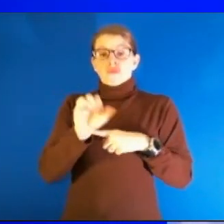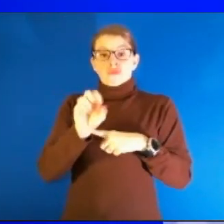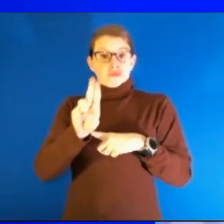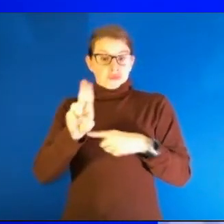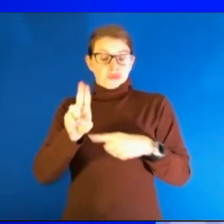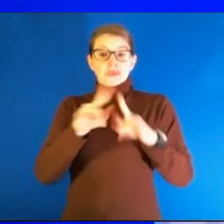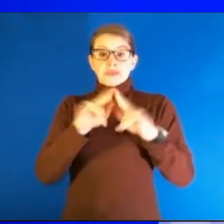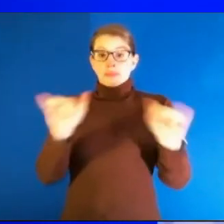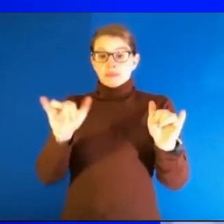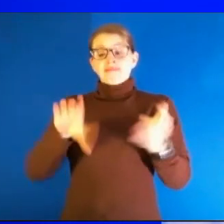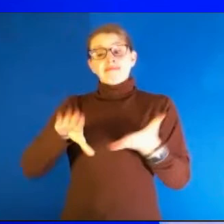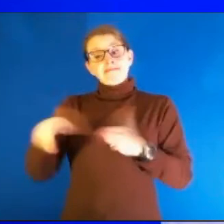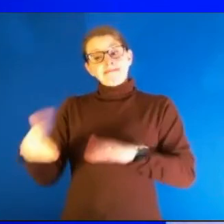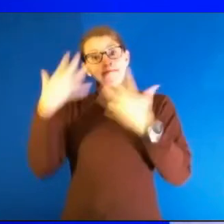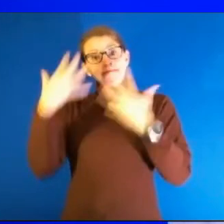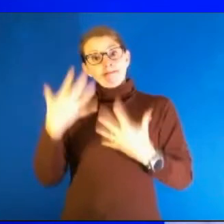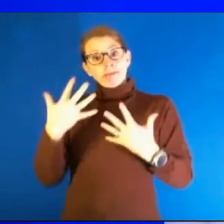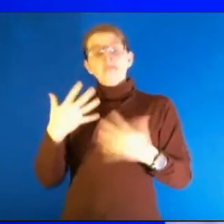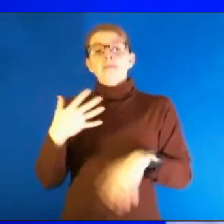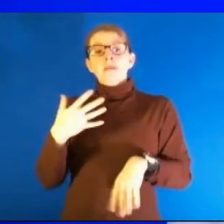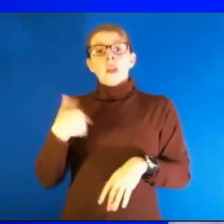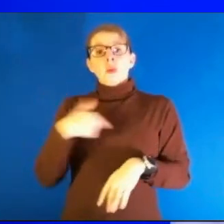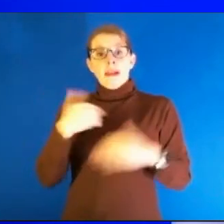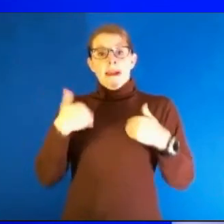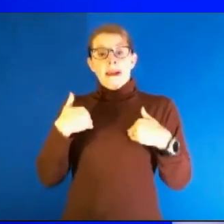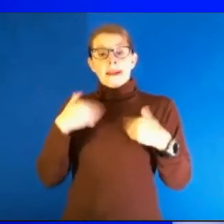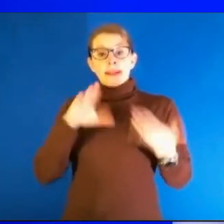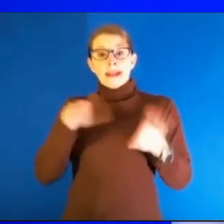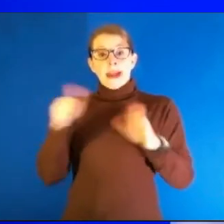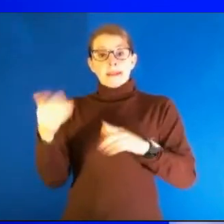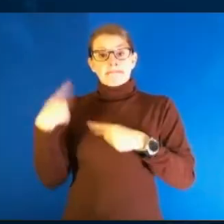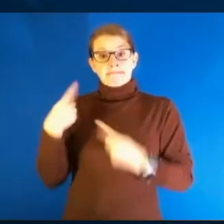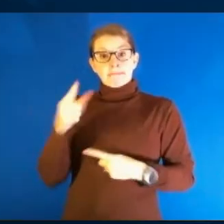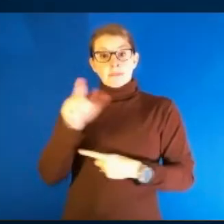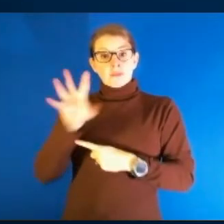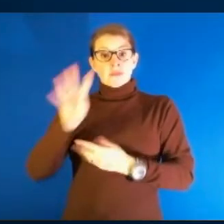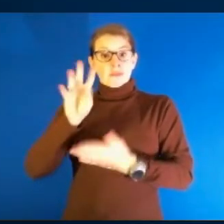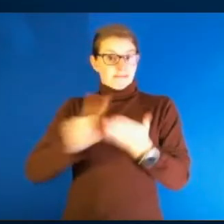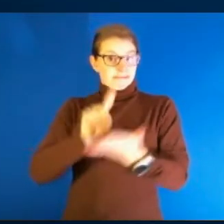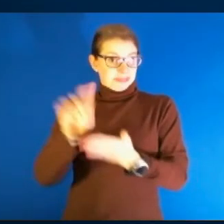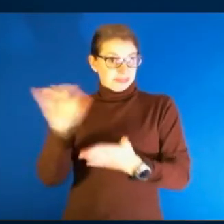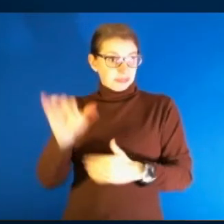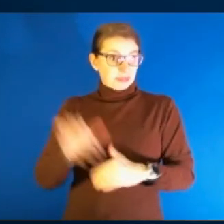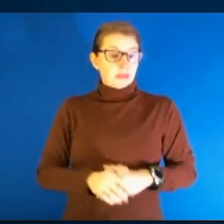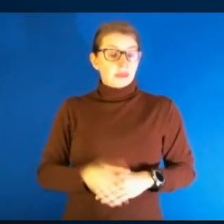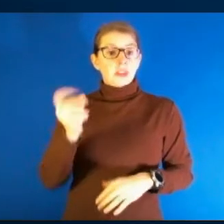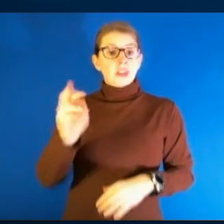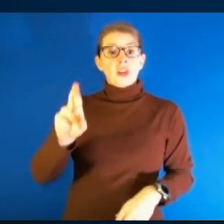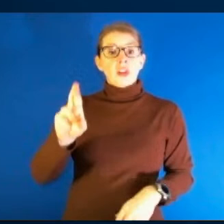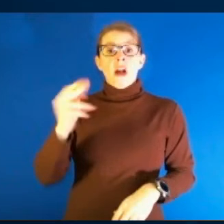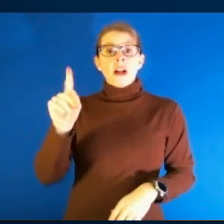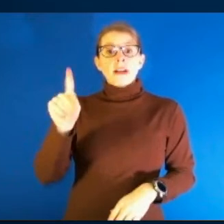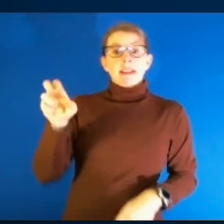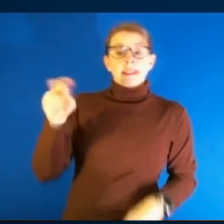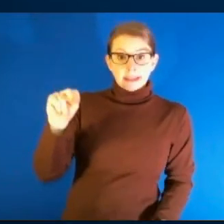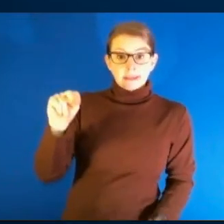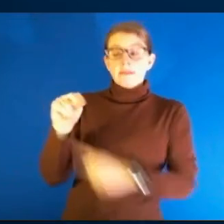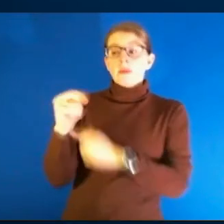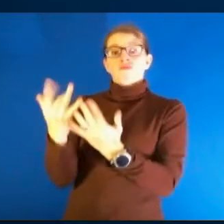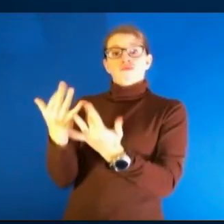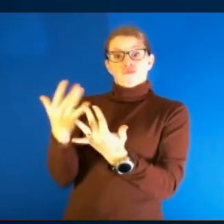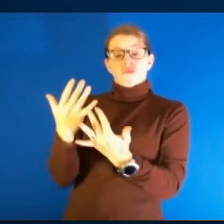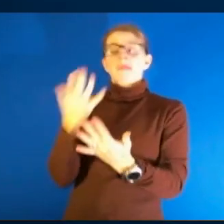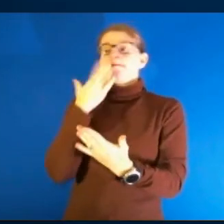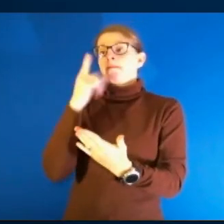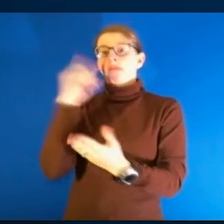deaths. Unfortunately, we did have a death over the last 24 hours as well. All right, Doc Hawk, stay close. Thanks for that update this morning. Good